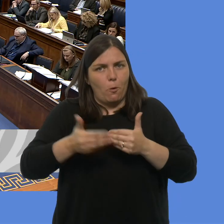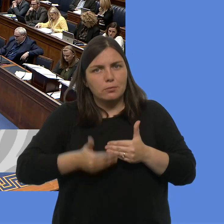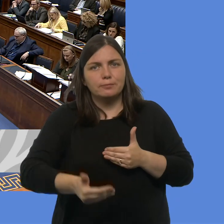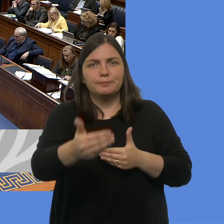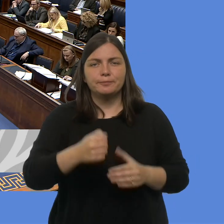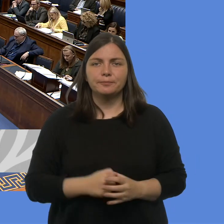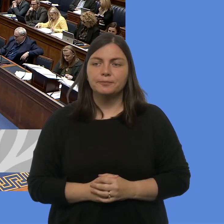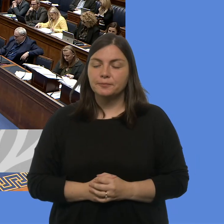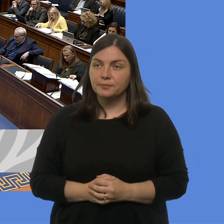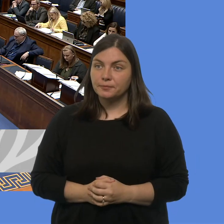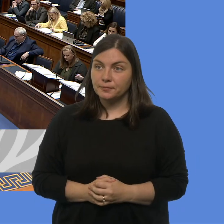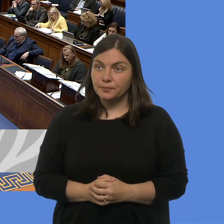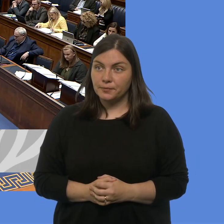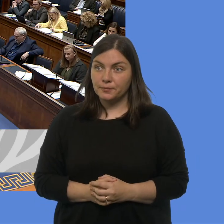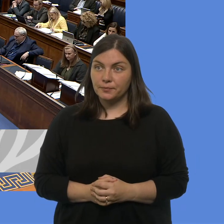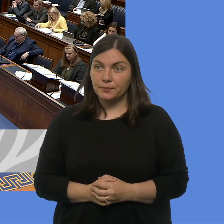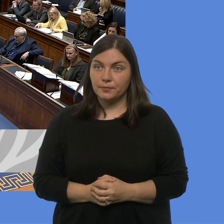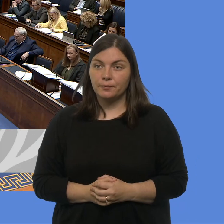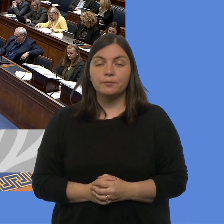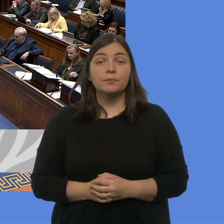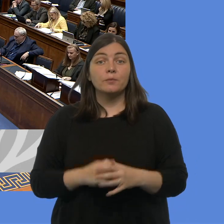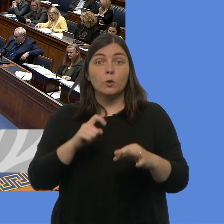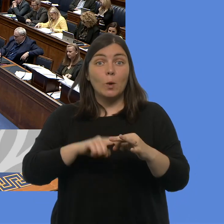Trevor Clark. Question number 5.